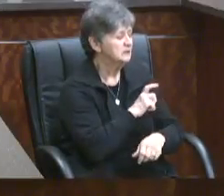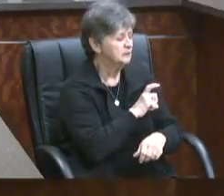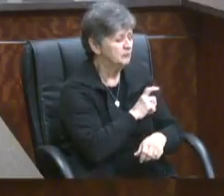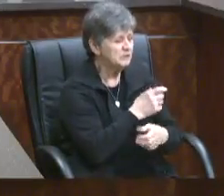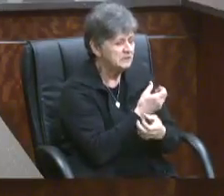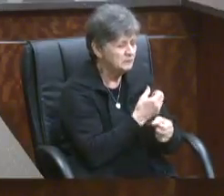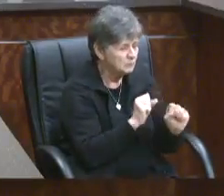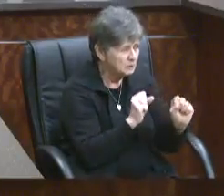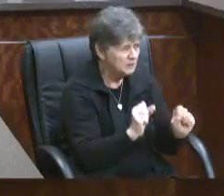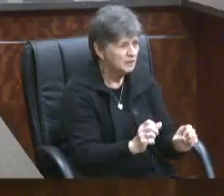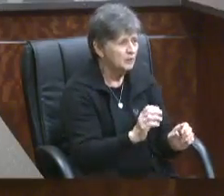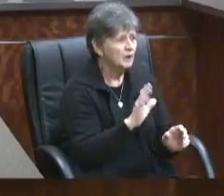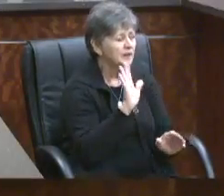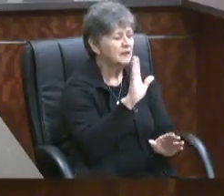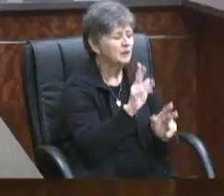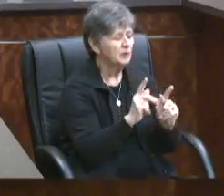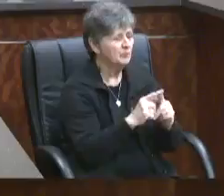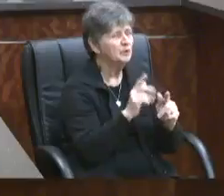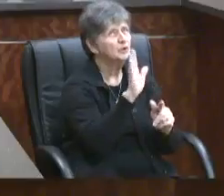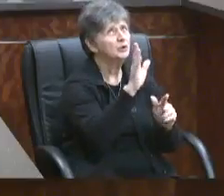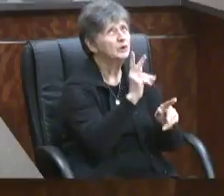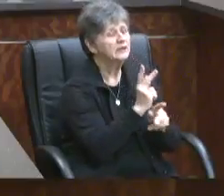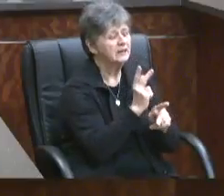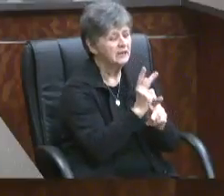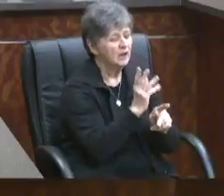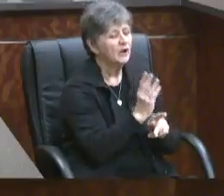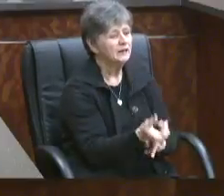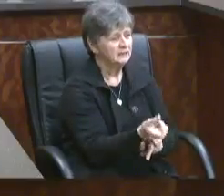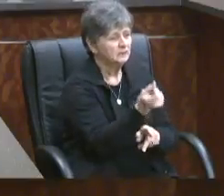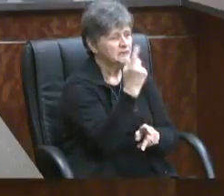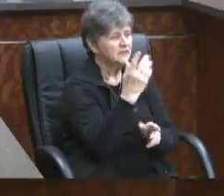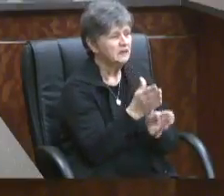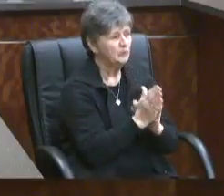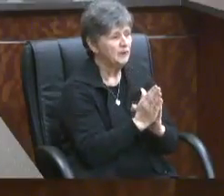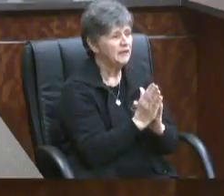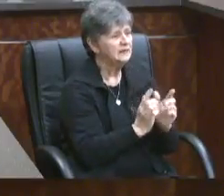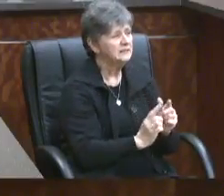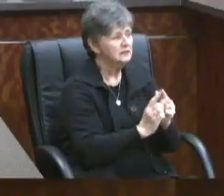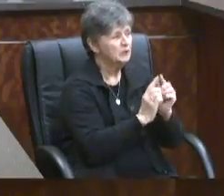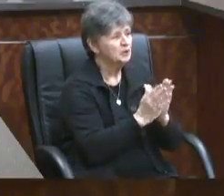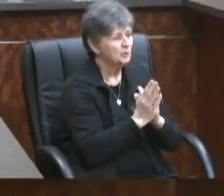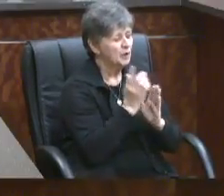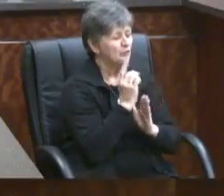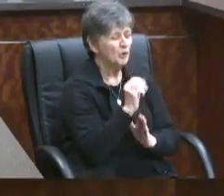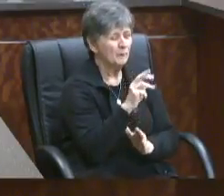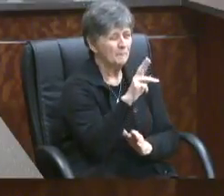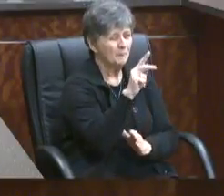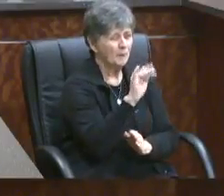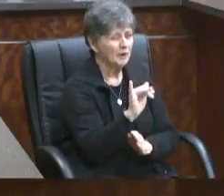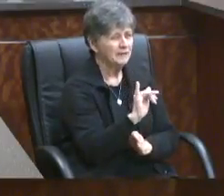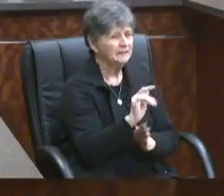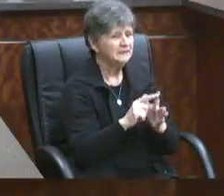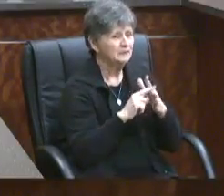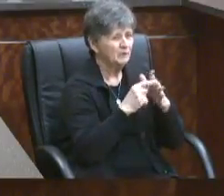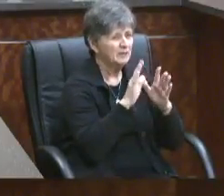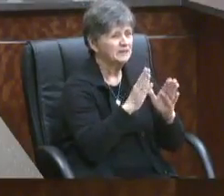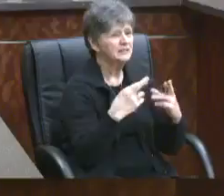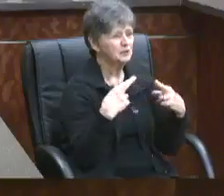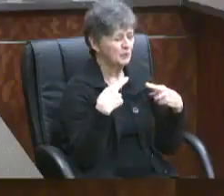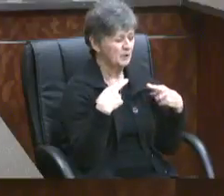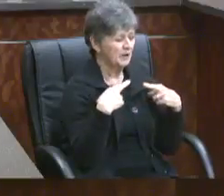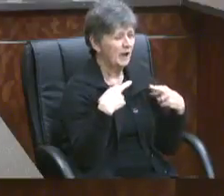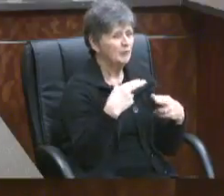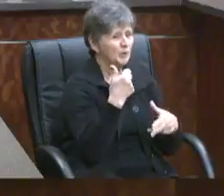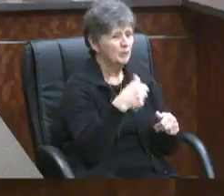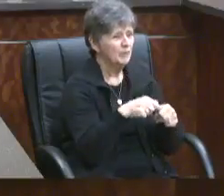thy people to their merciful care and understanding. We ask a special blessing on Marty as he goes into retirement. Remember